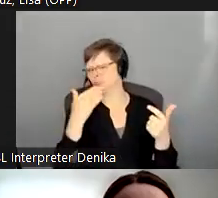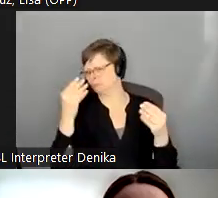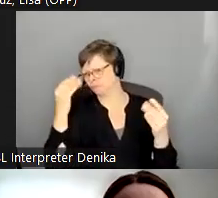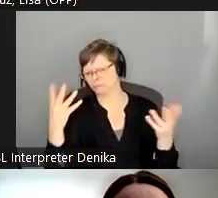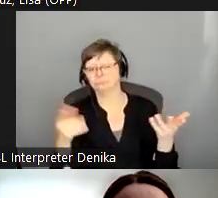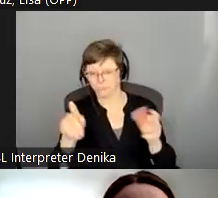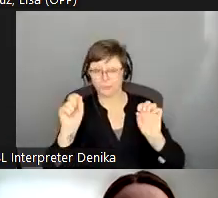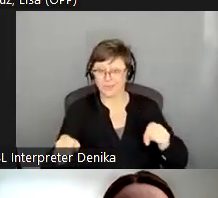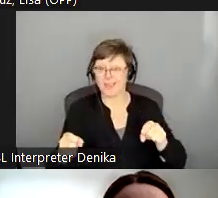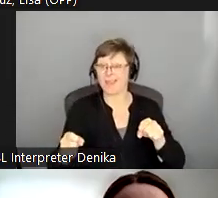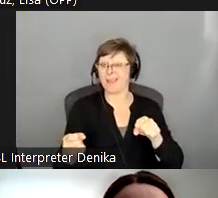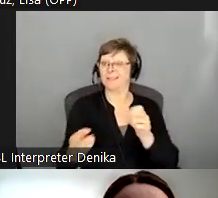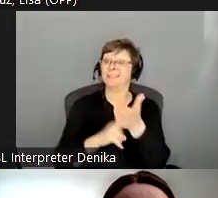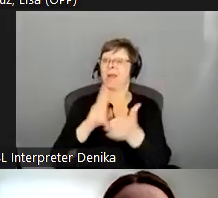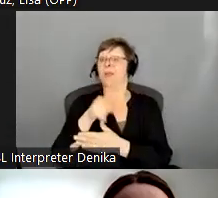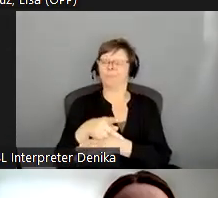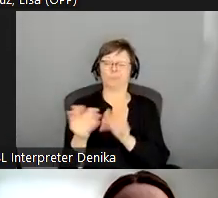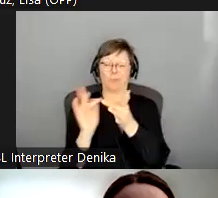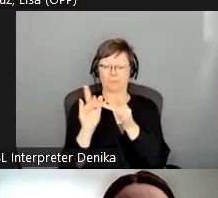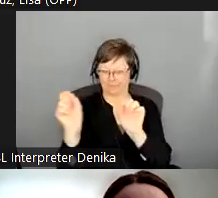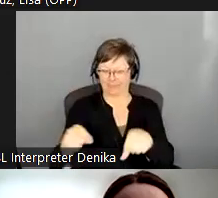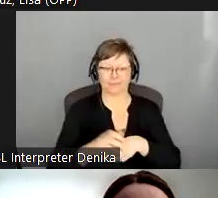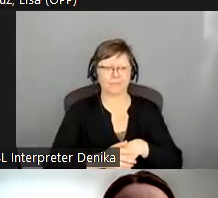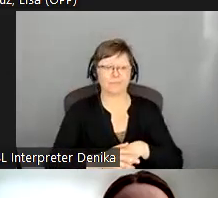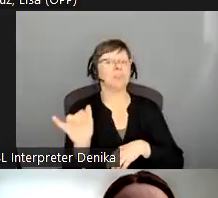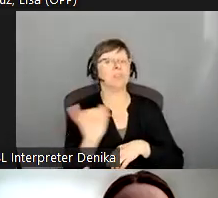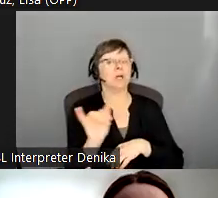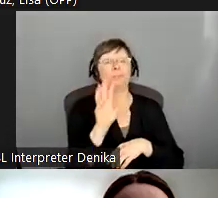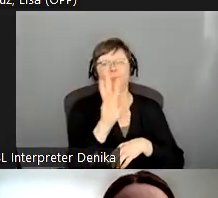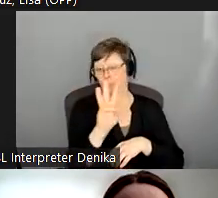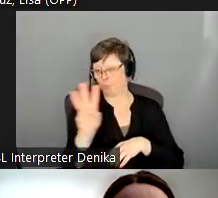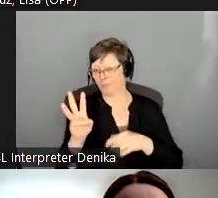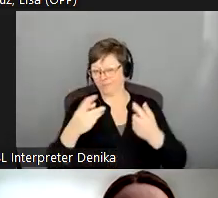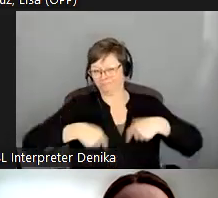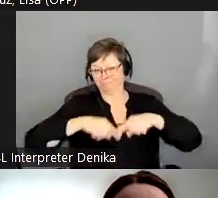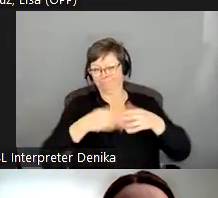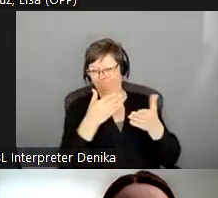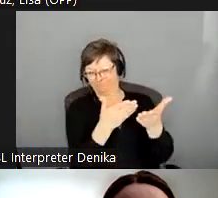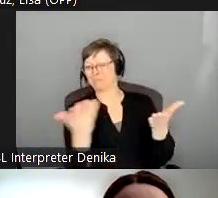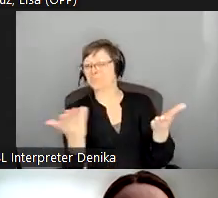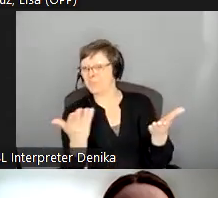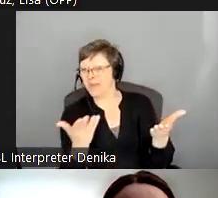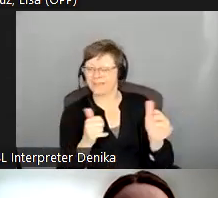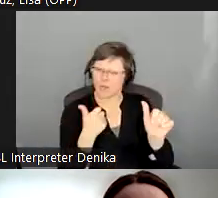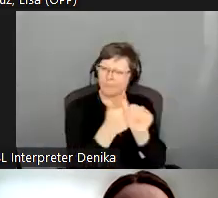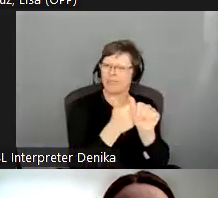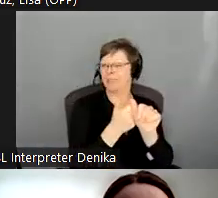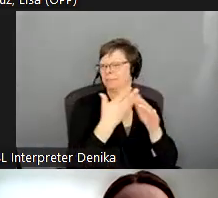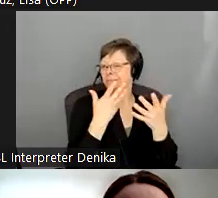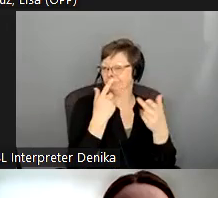on their website. And also our website as well. You can sign up to get updates if you're not